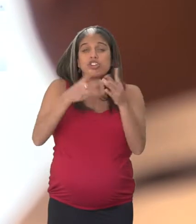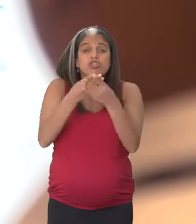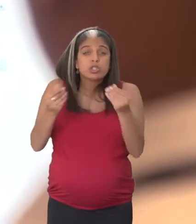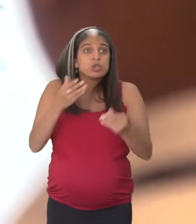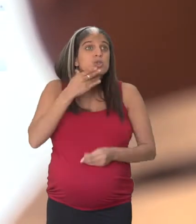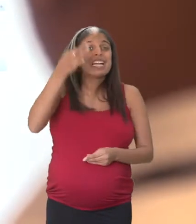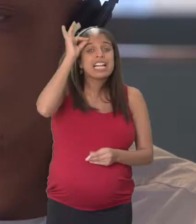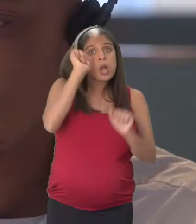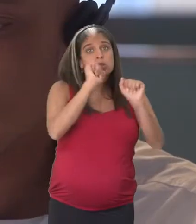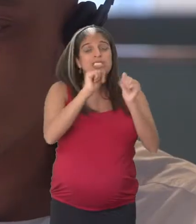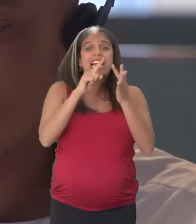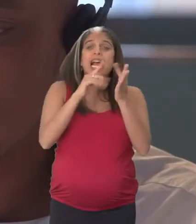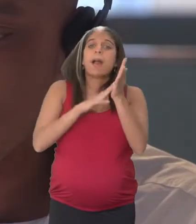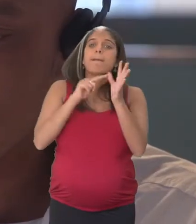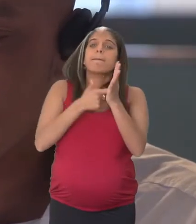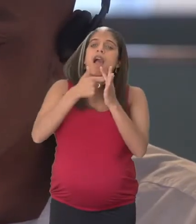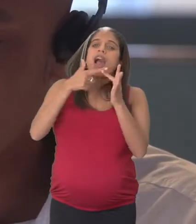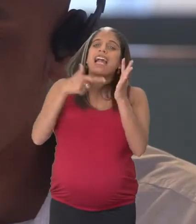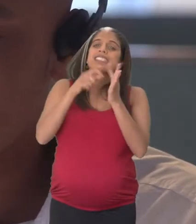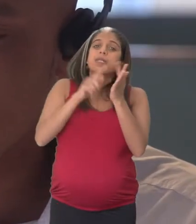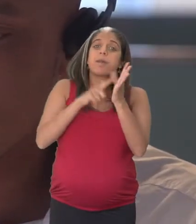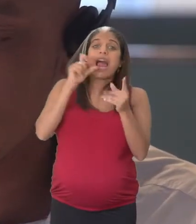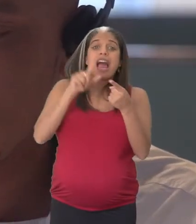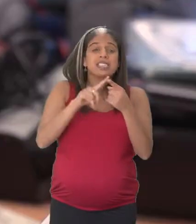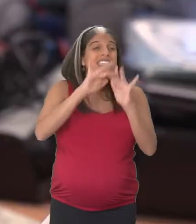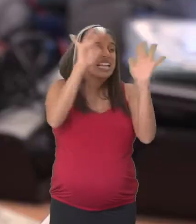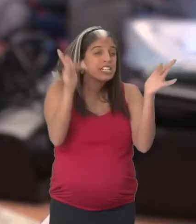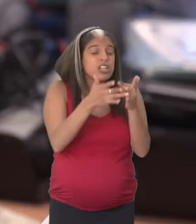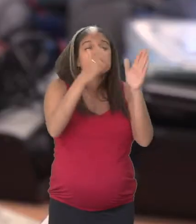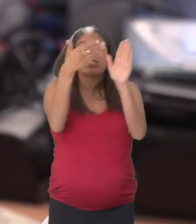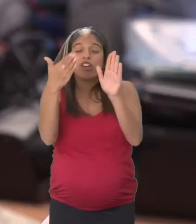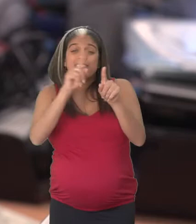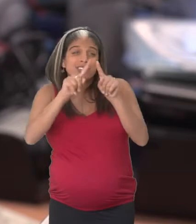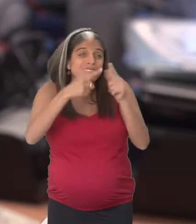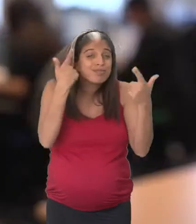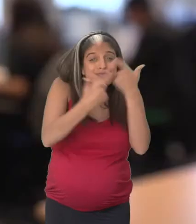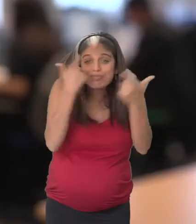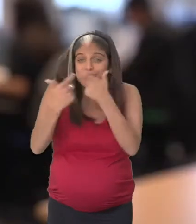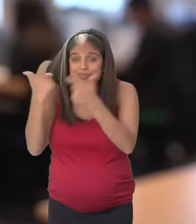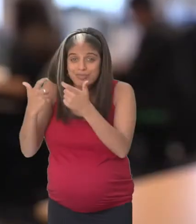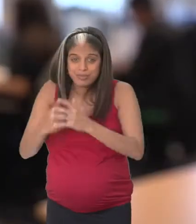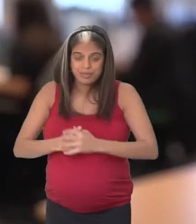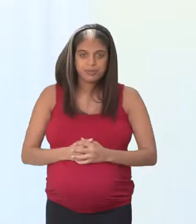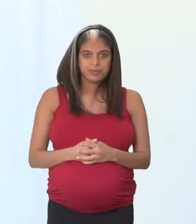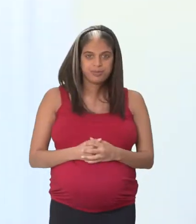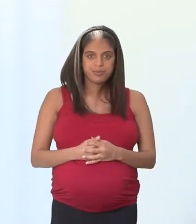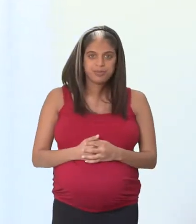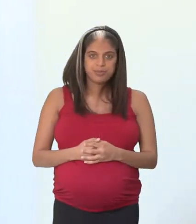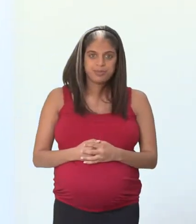the council's e-marketplace, an internet portal for social care services, the internet, and local